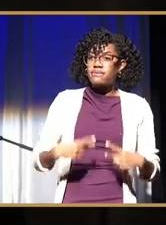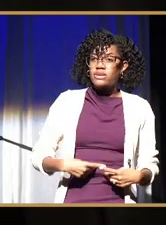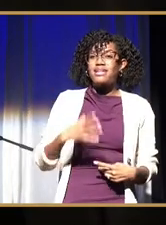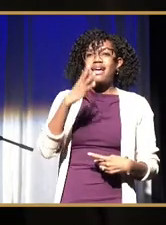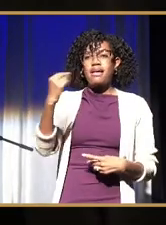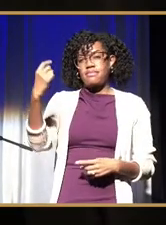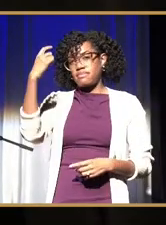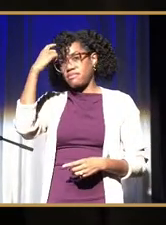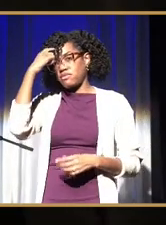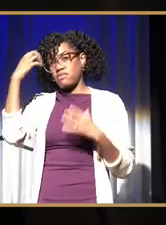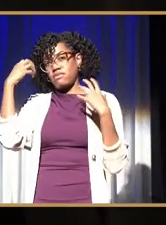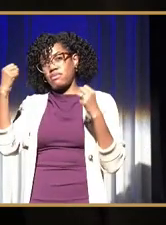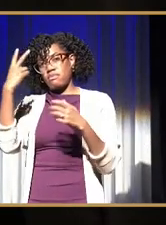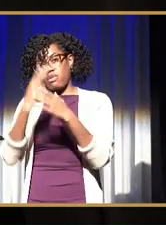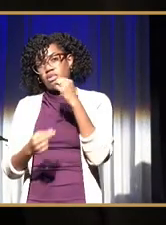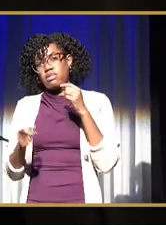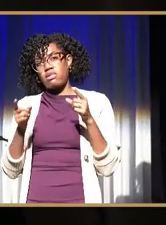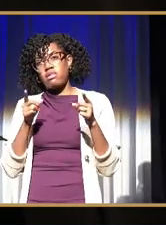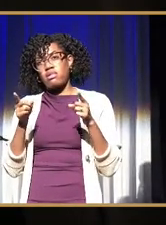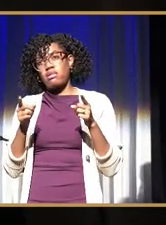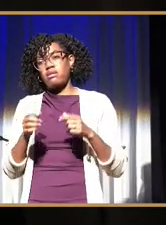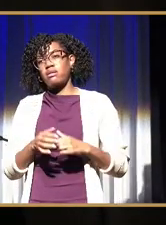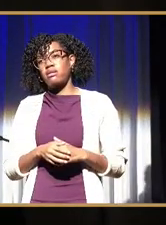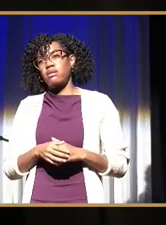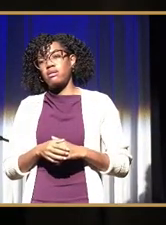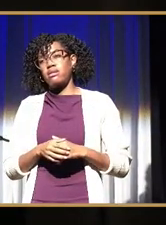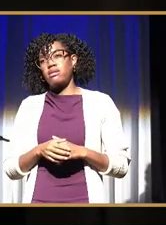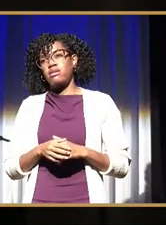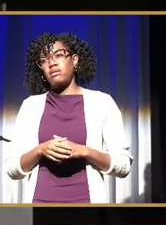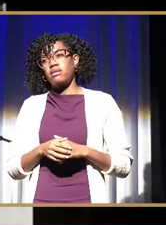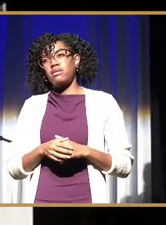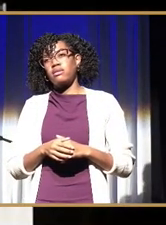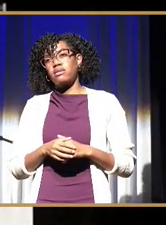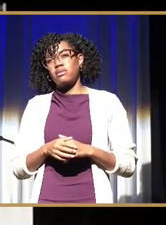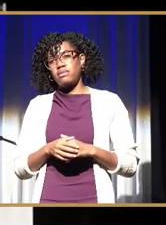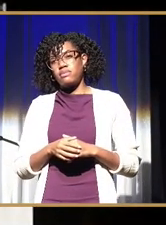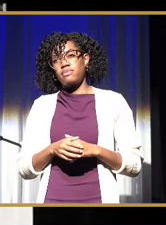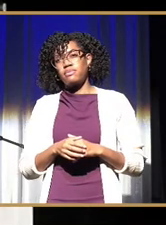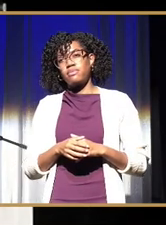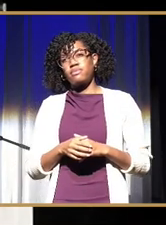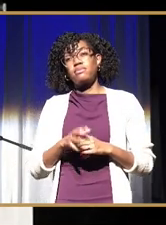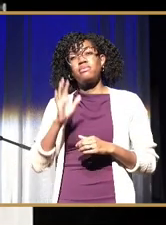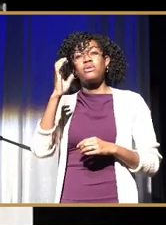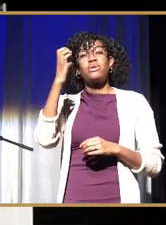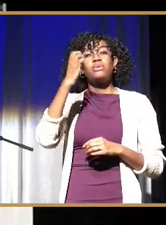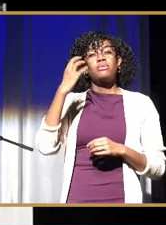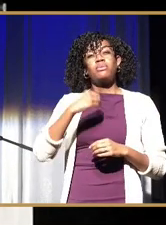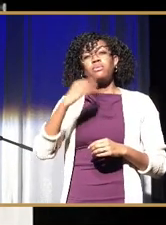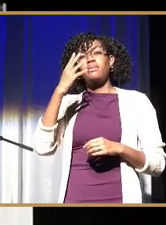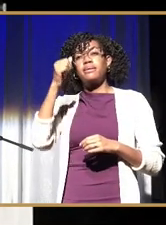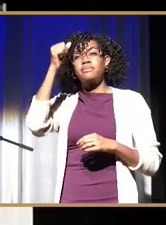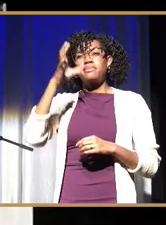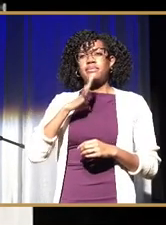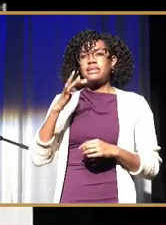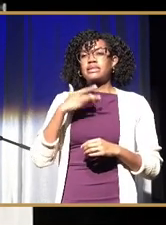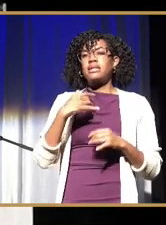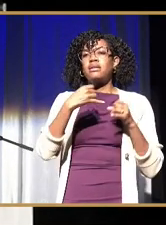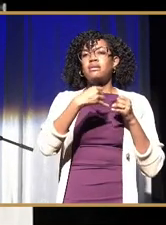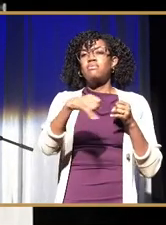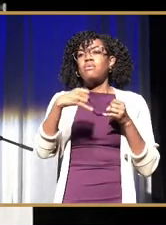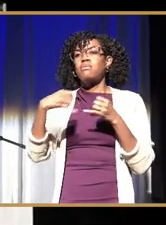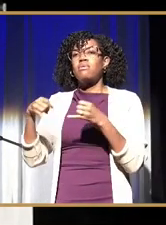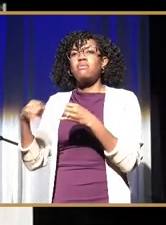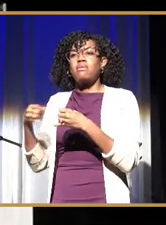mental health. It's a rejection of the borders that European men put between us that